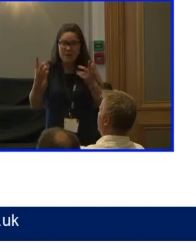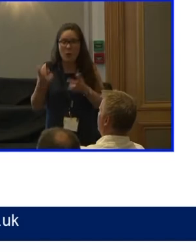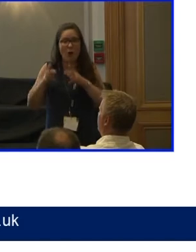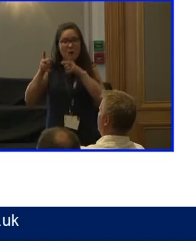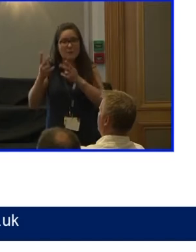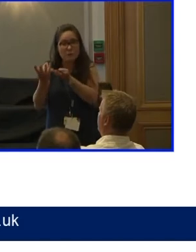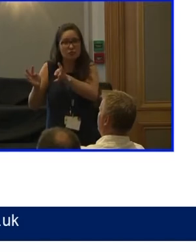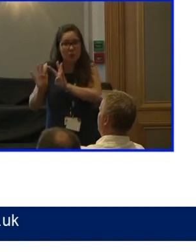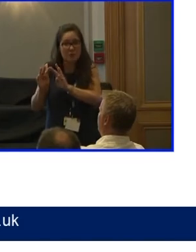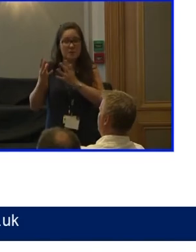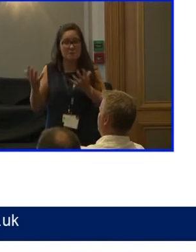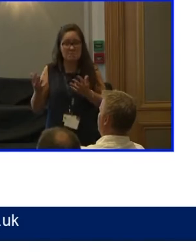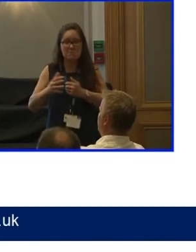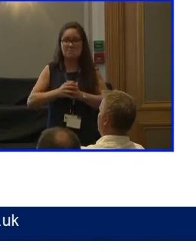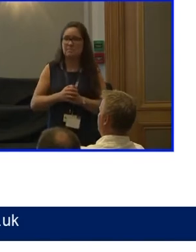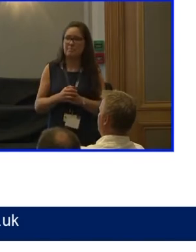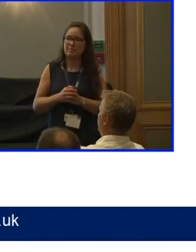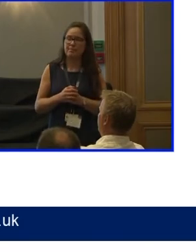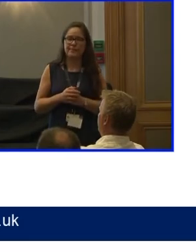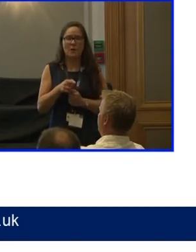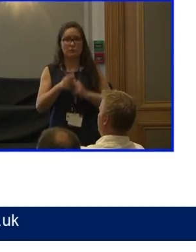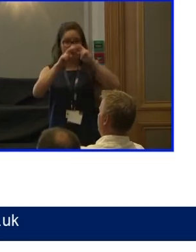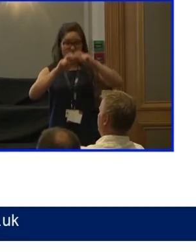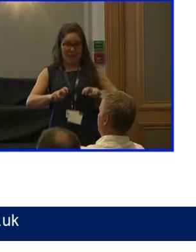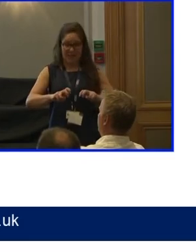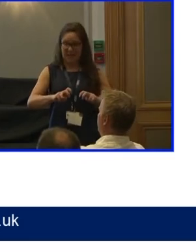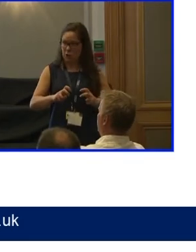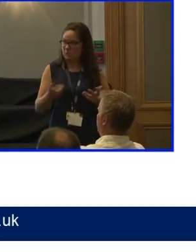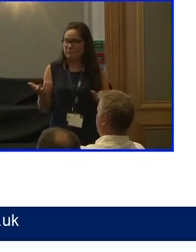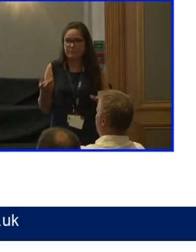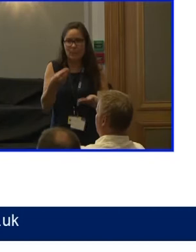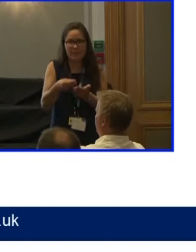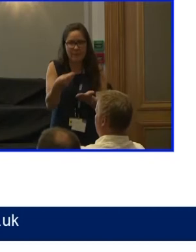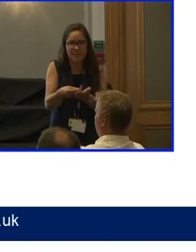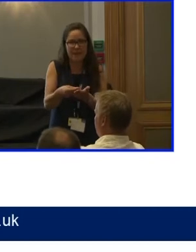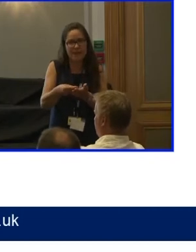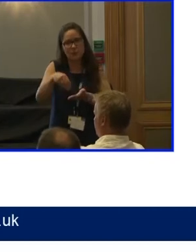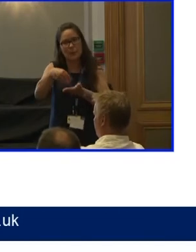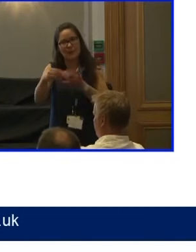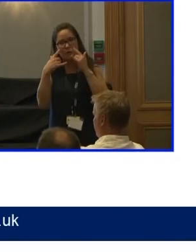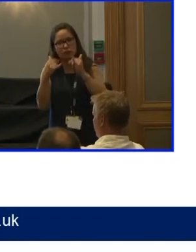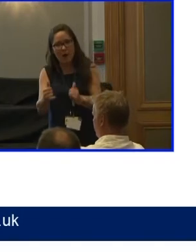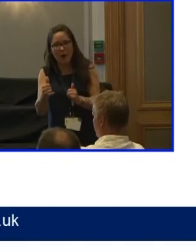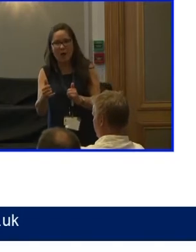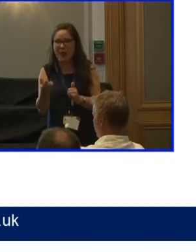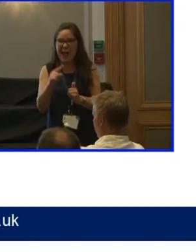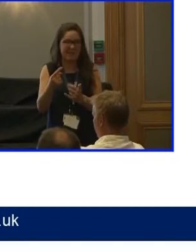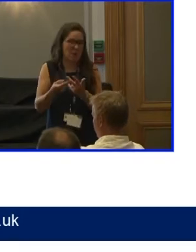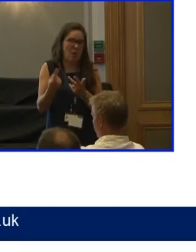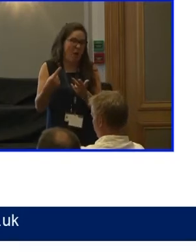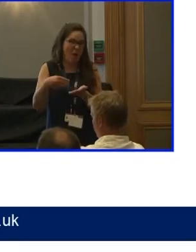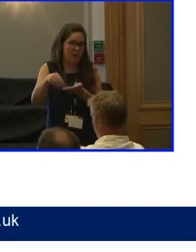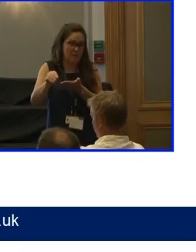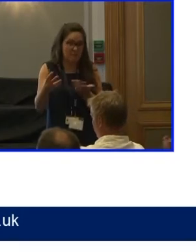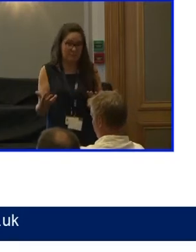trust. Researchers then also need to find funding. And this is to pay for both the trial and any associated costs.